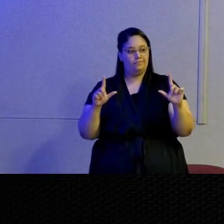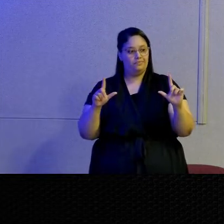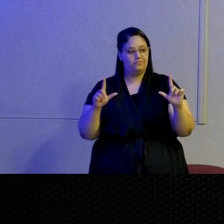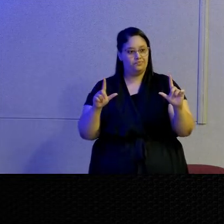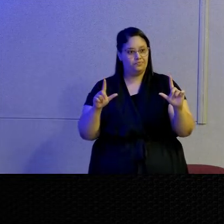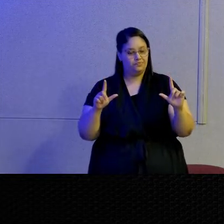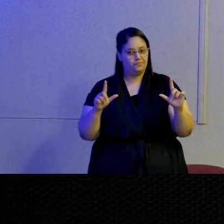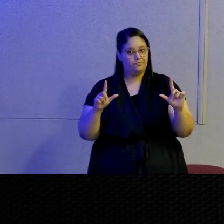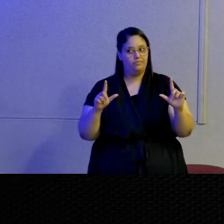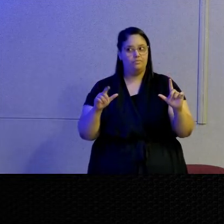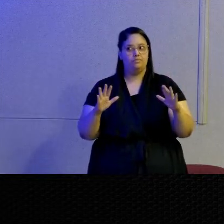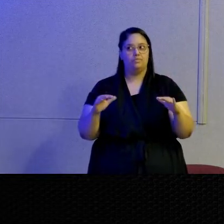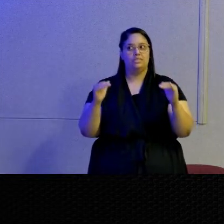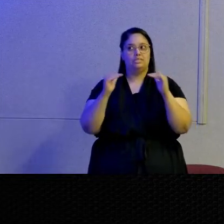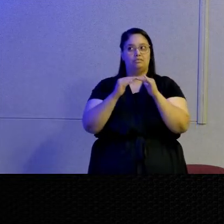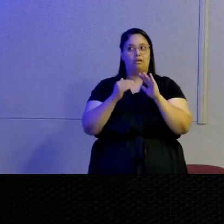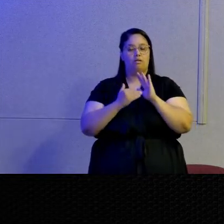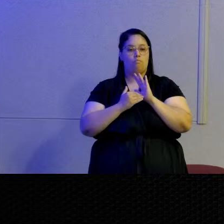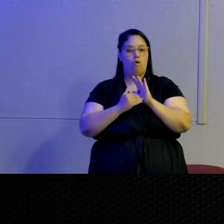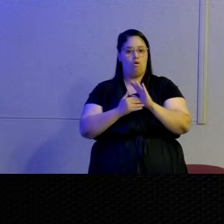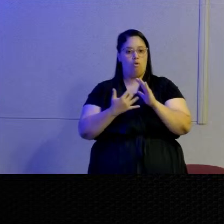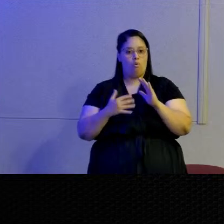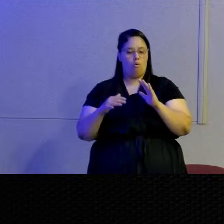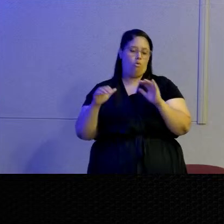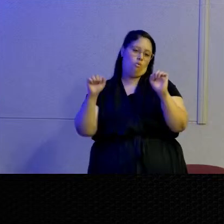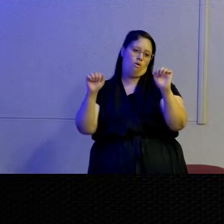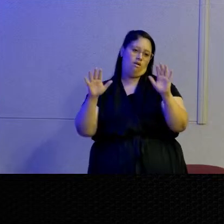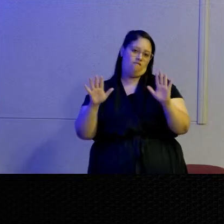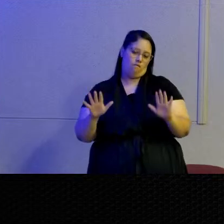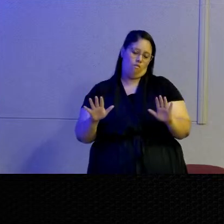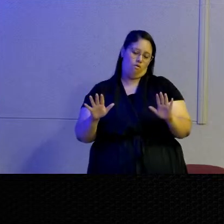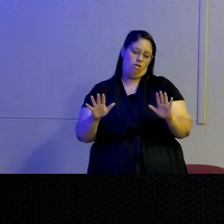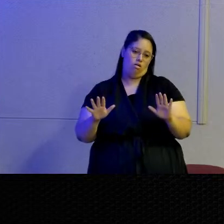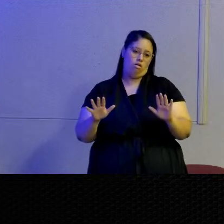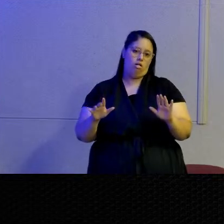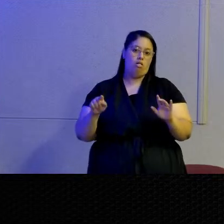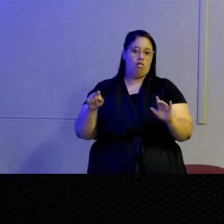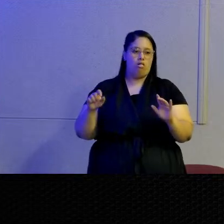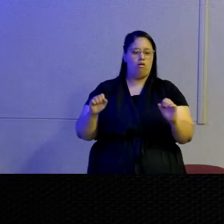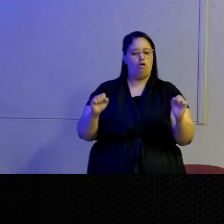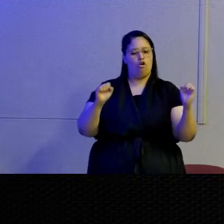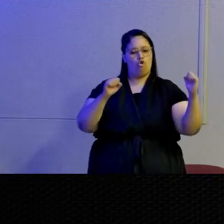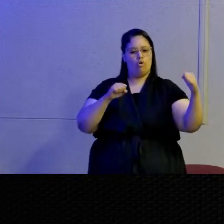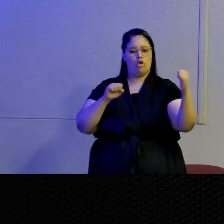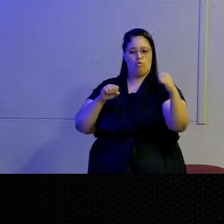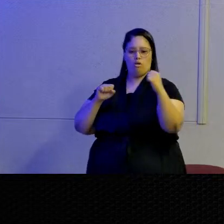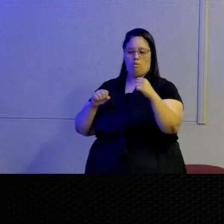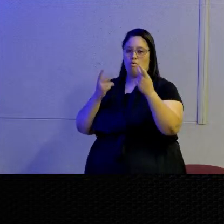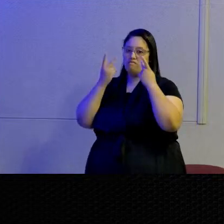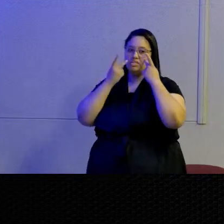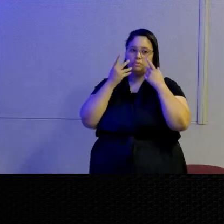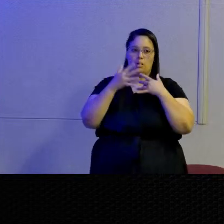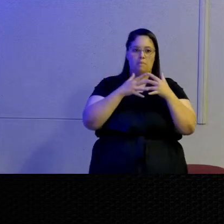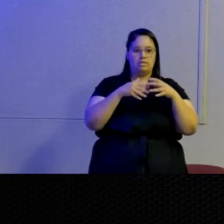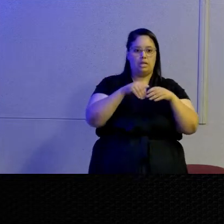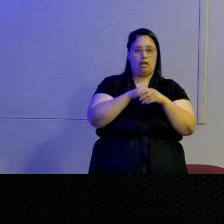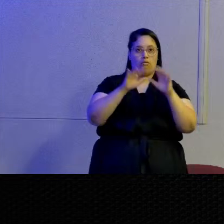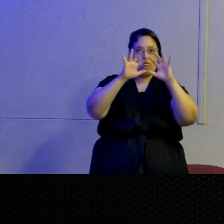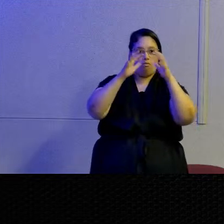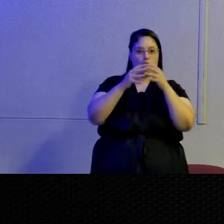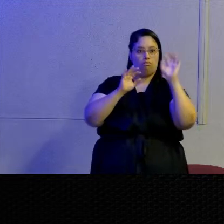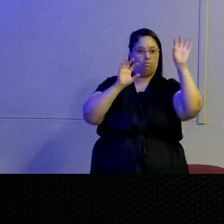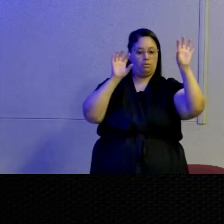The standard model is wonderful, and it agrees very well with the visible matter in the universe.